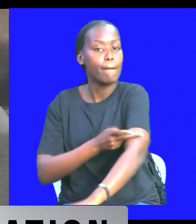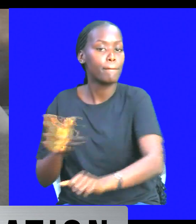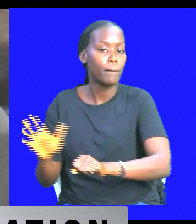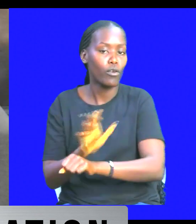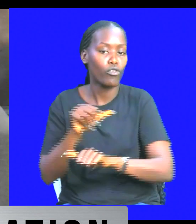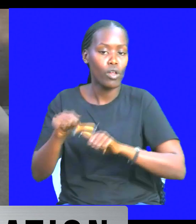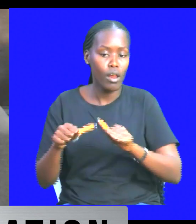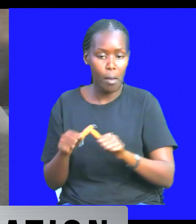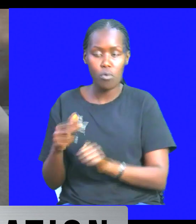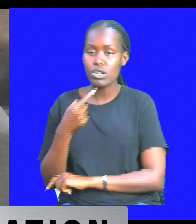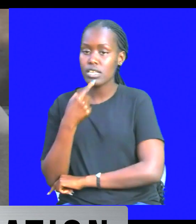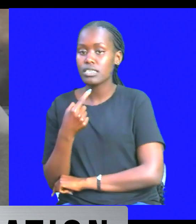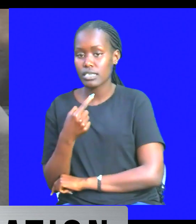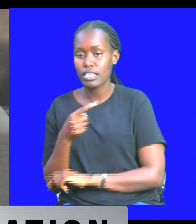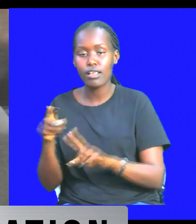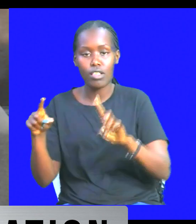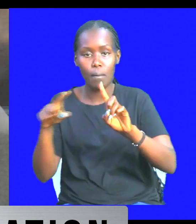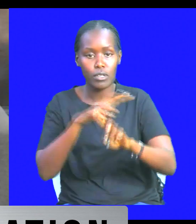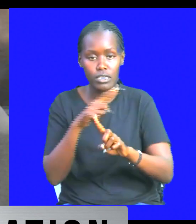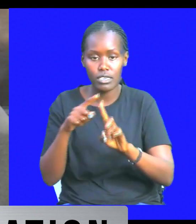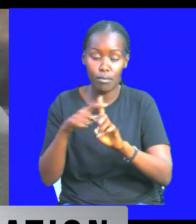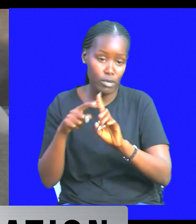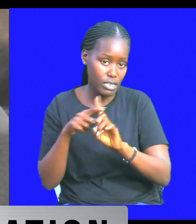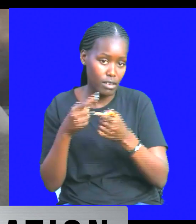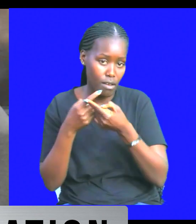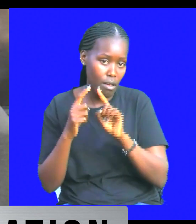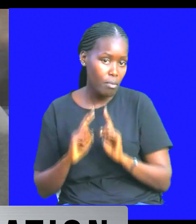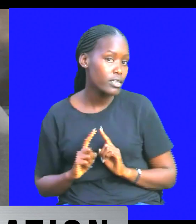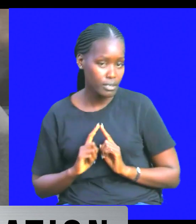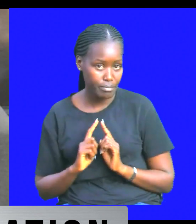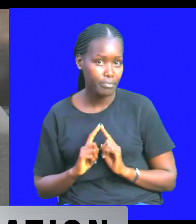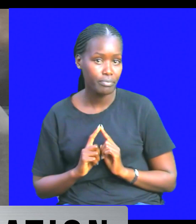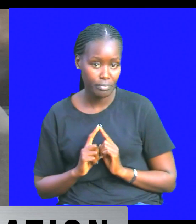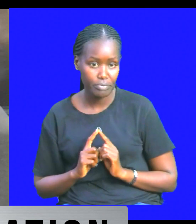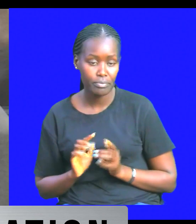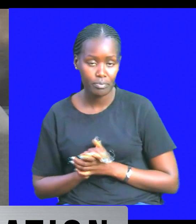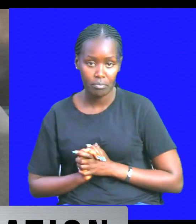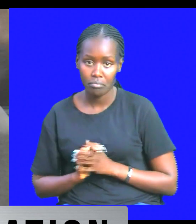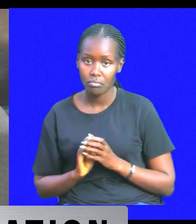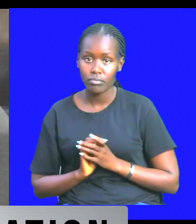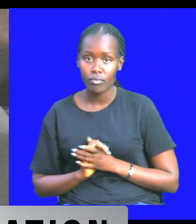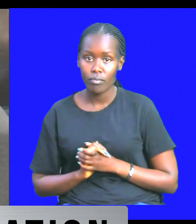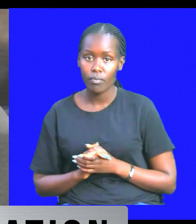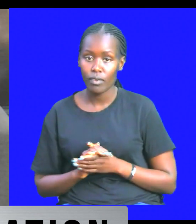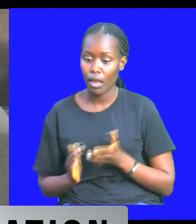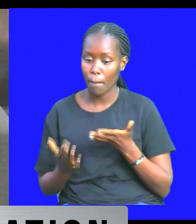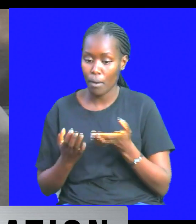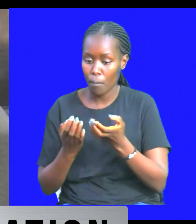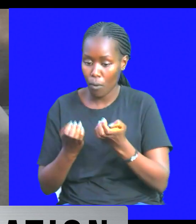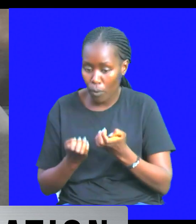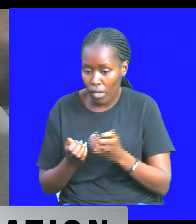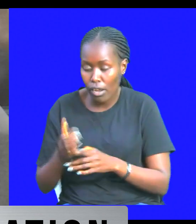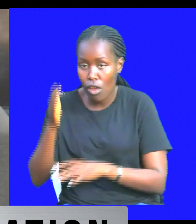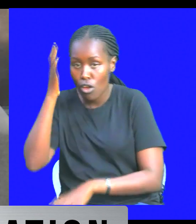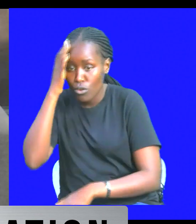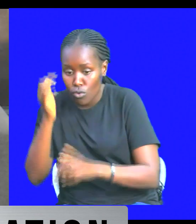those the positives, but they didn't seem to. So maybe we need to know if it is them who are doing